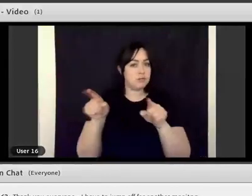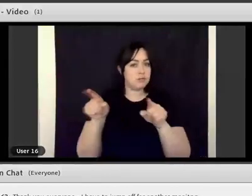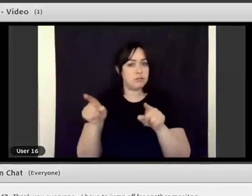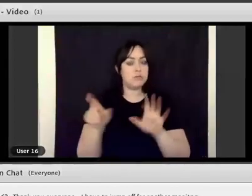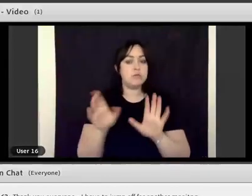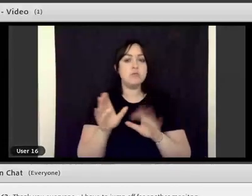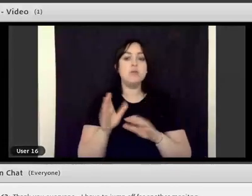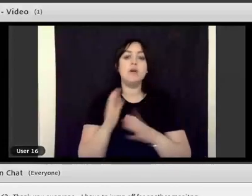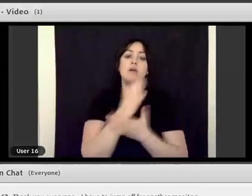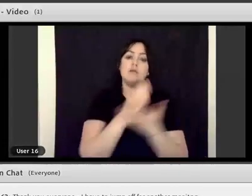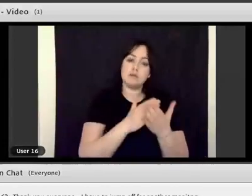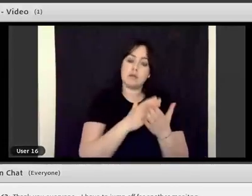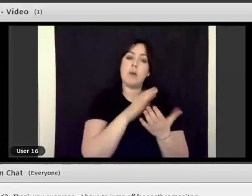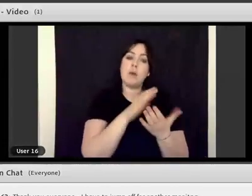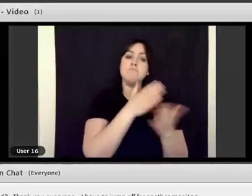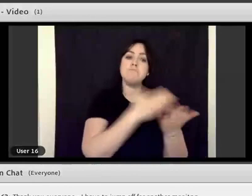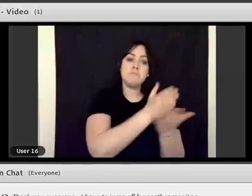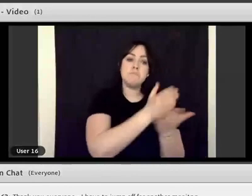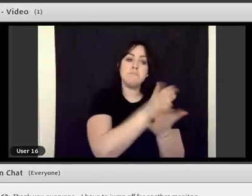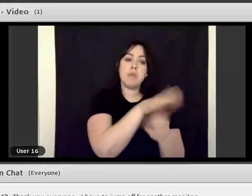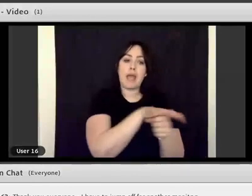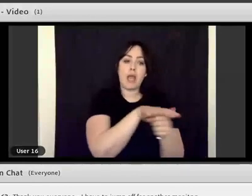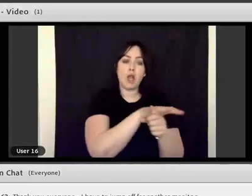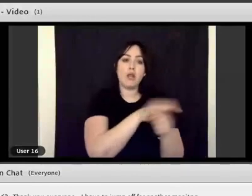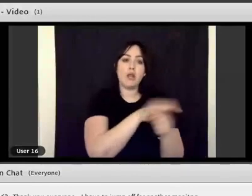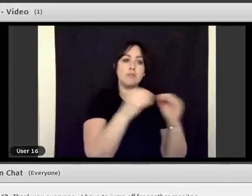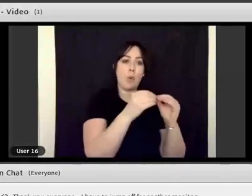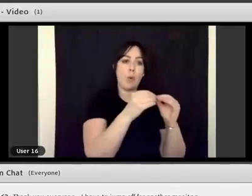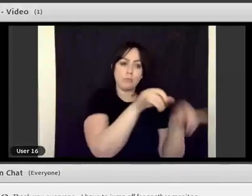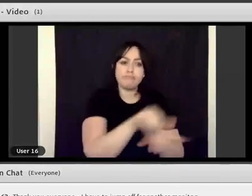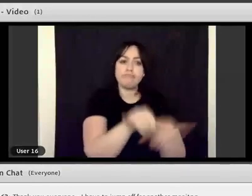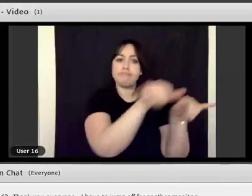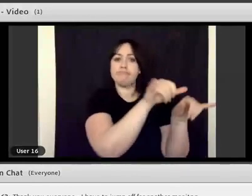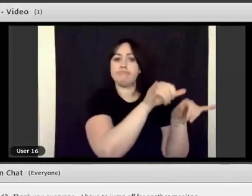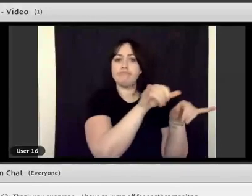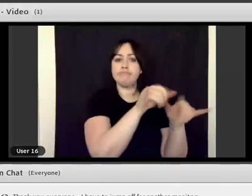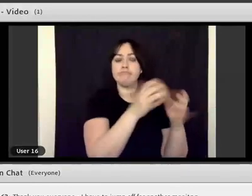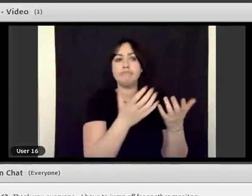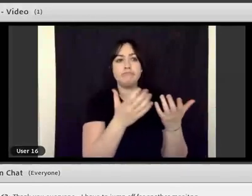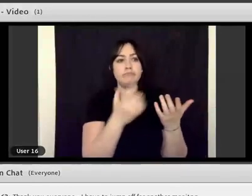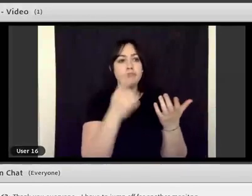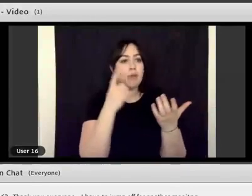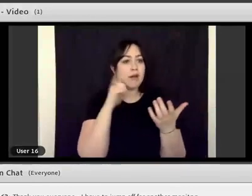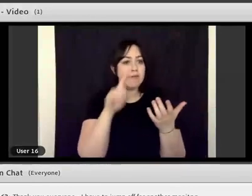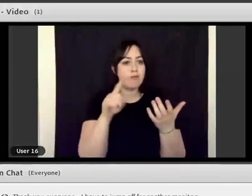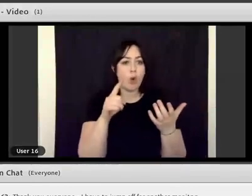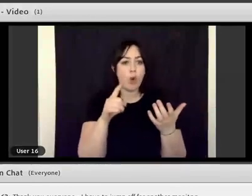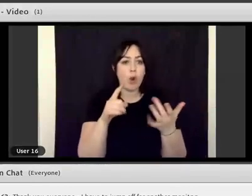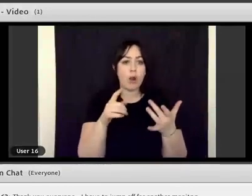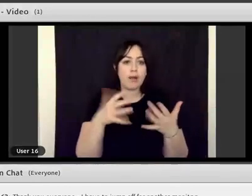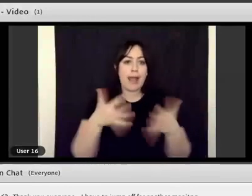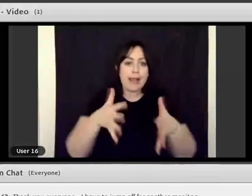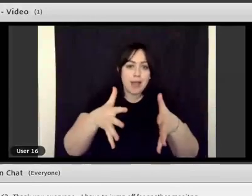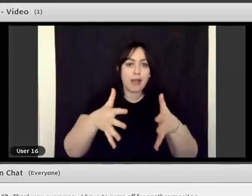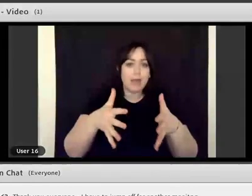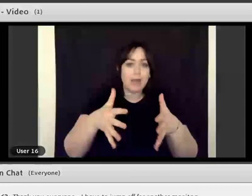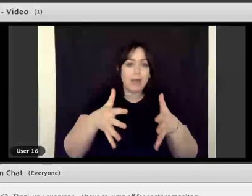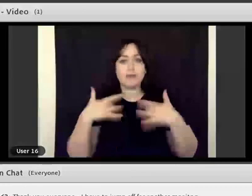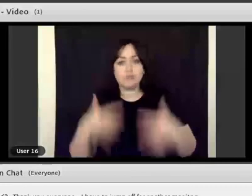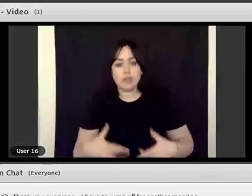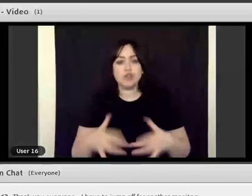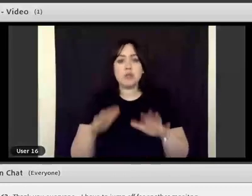to relationship, for instance, or anxiety and depression. But